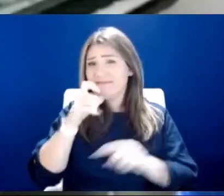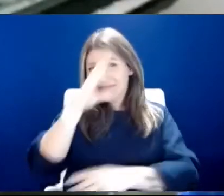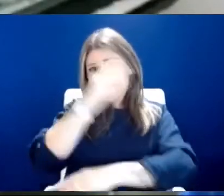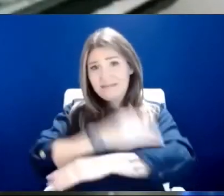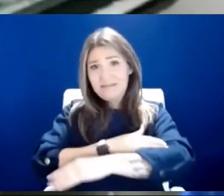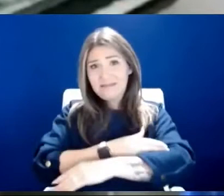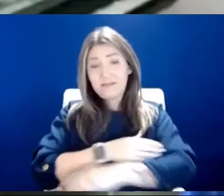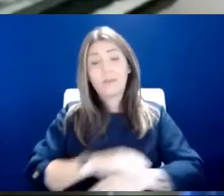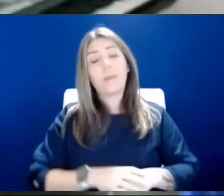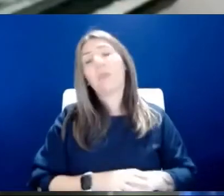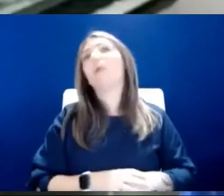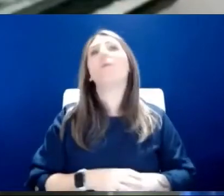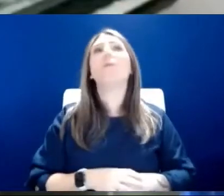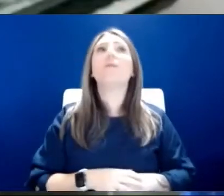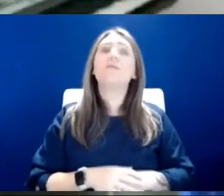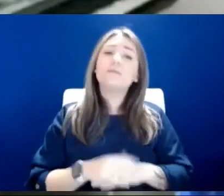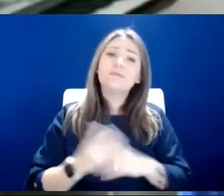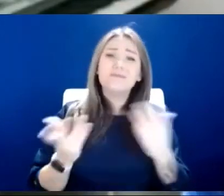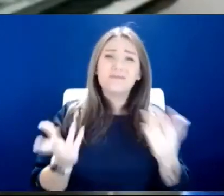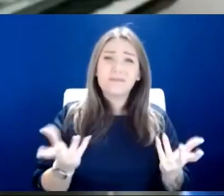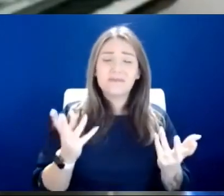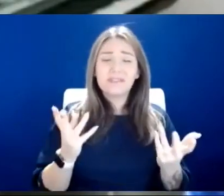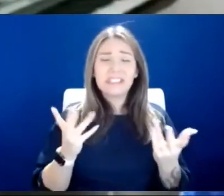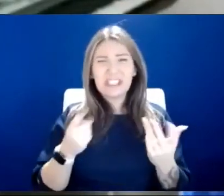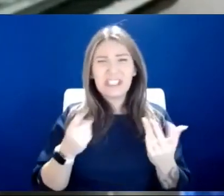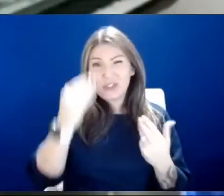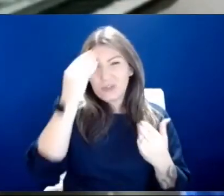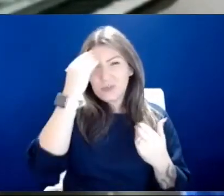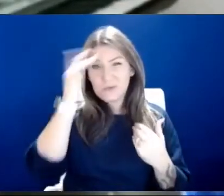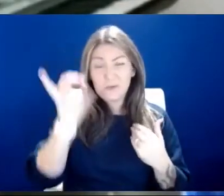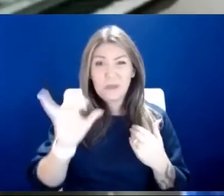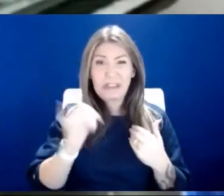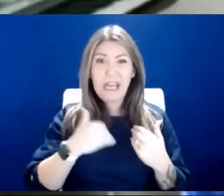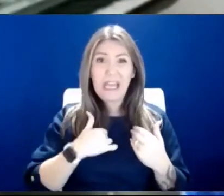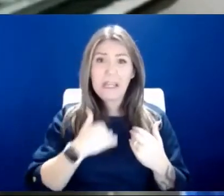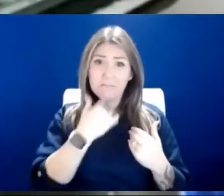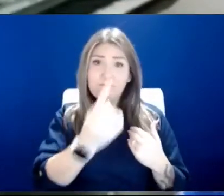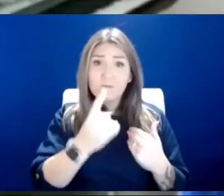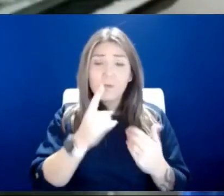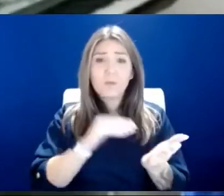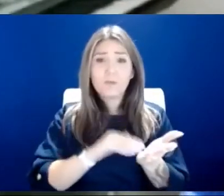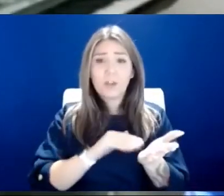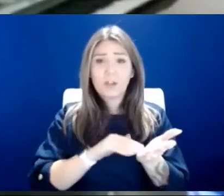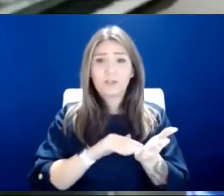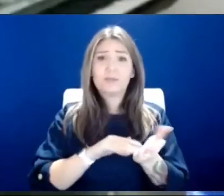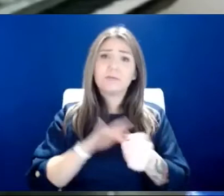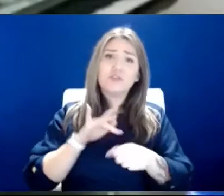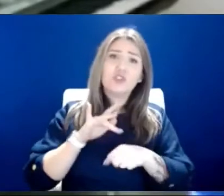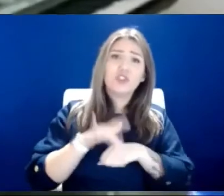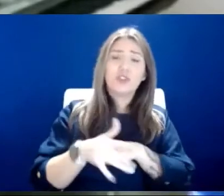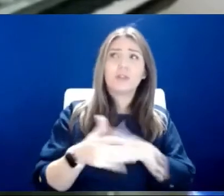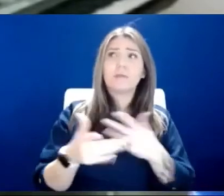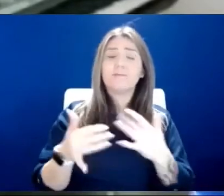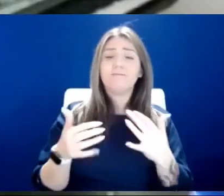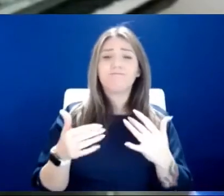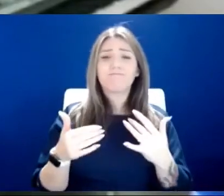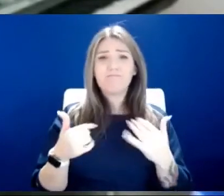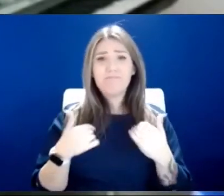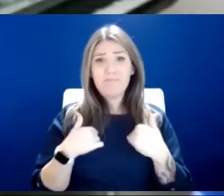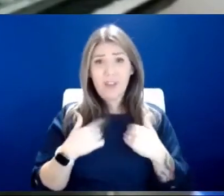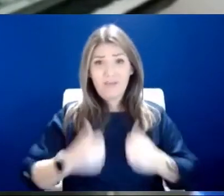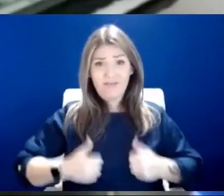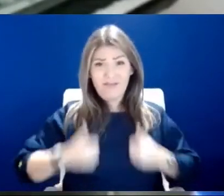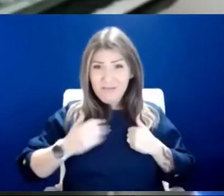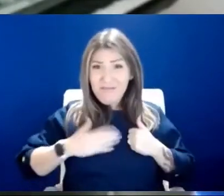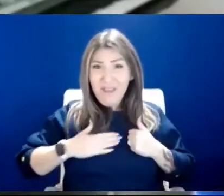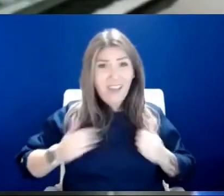Well, you know, it's like I told the doctor earlier, you know, I've kind of lived my life.